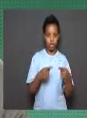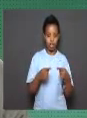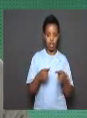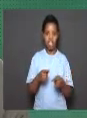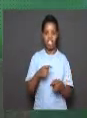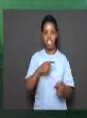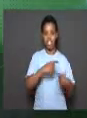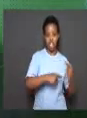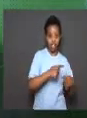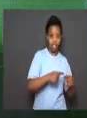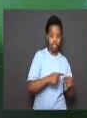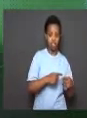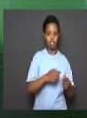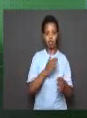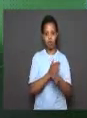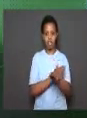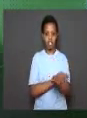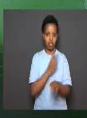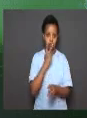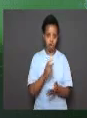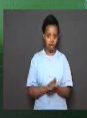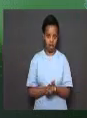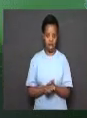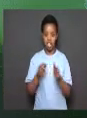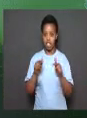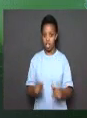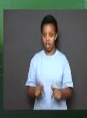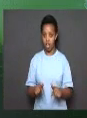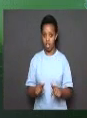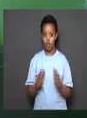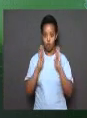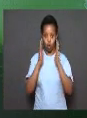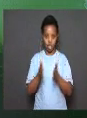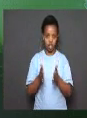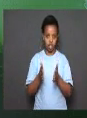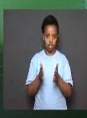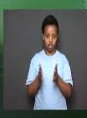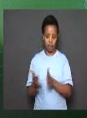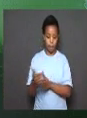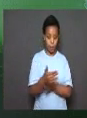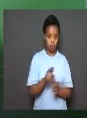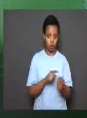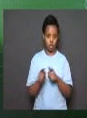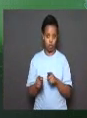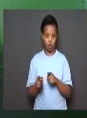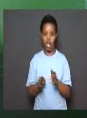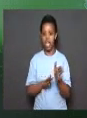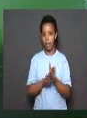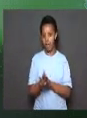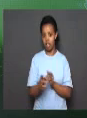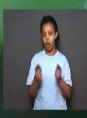modification. Today, we will shift our focus from bacteria